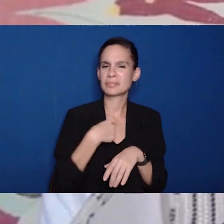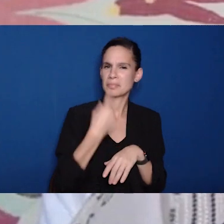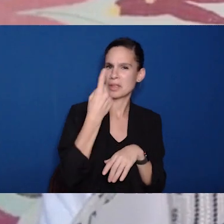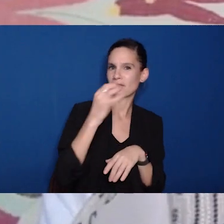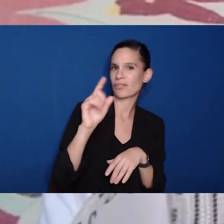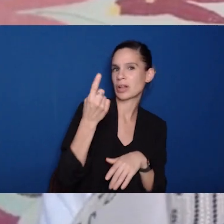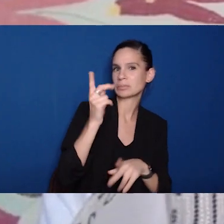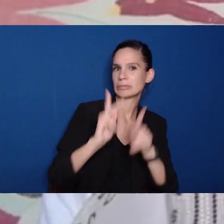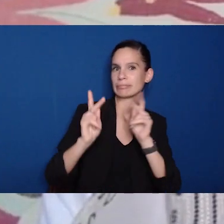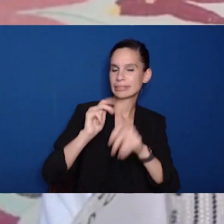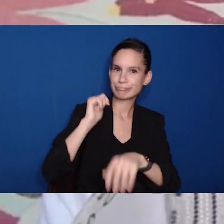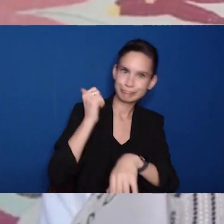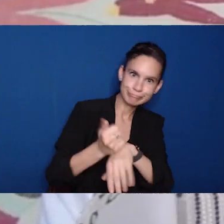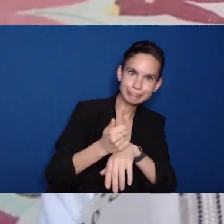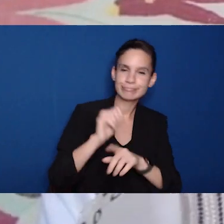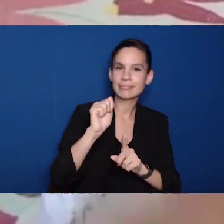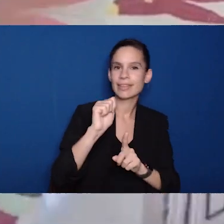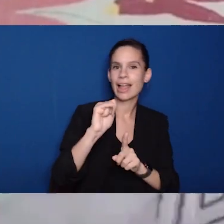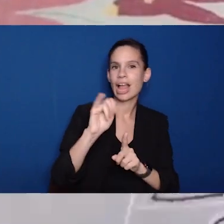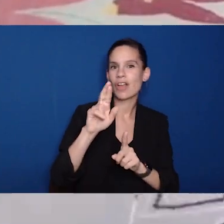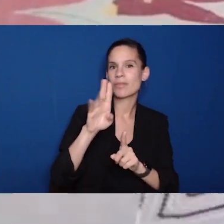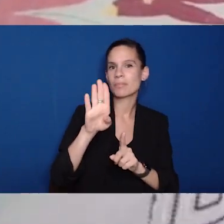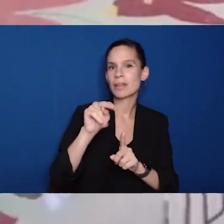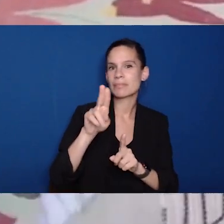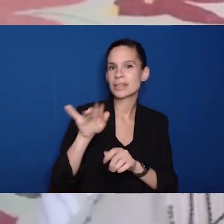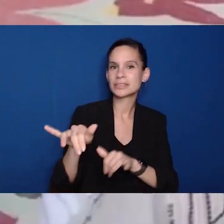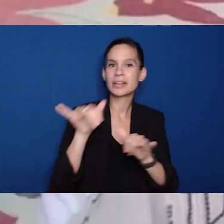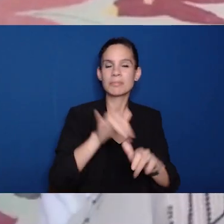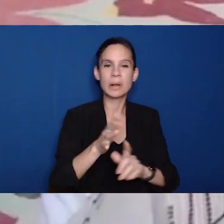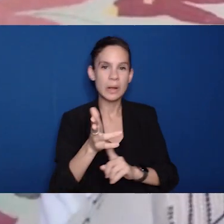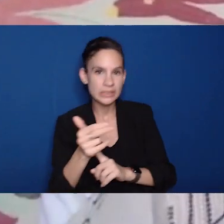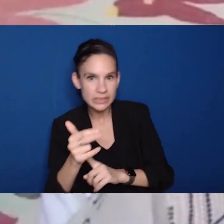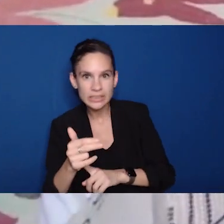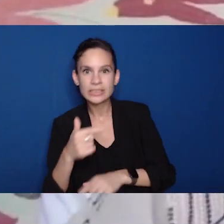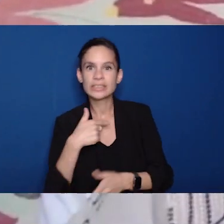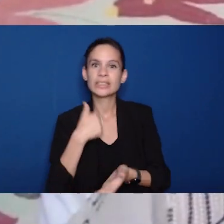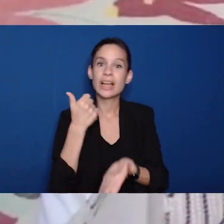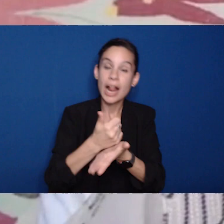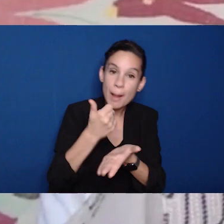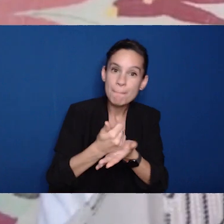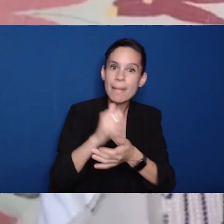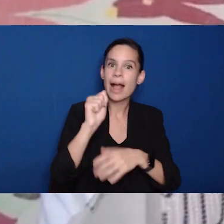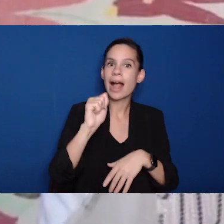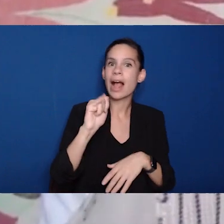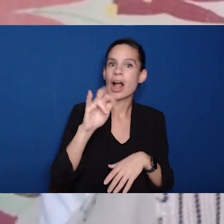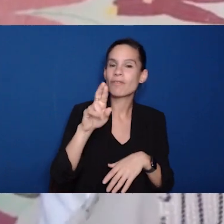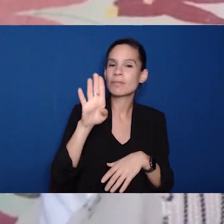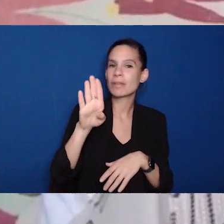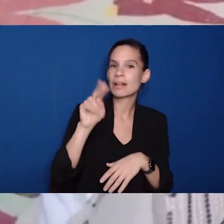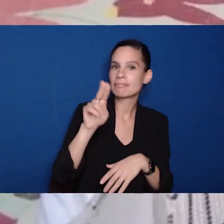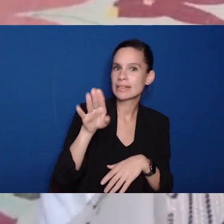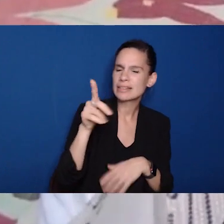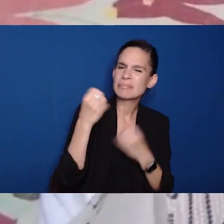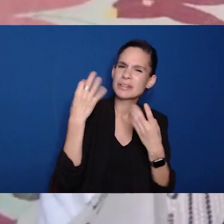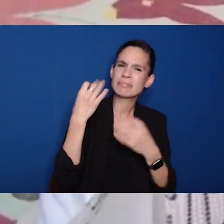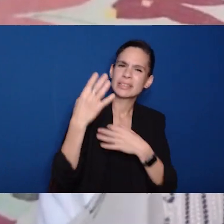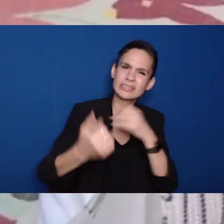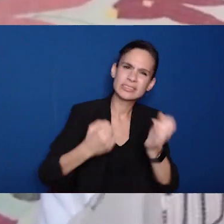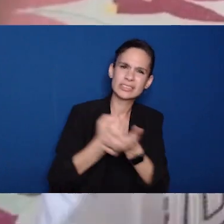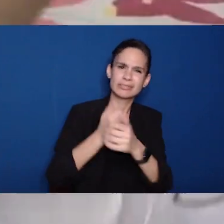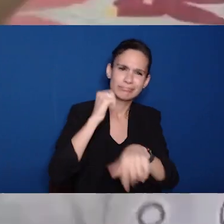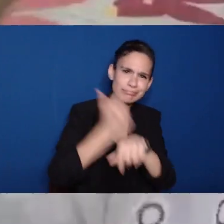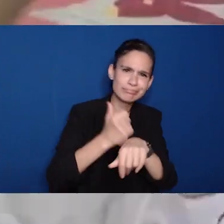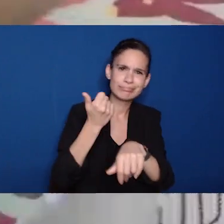one of the first boutique hoteliers in the United States. Spent 7 years helping Airbnb grow into a big company, and